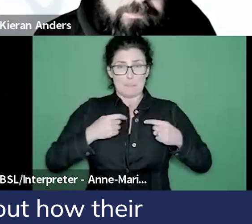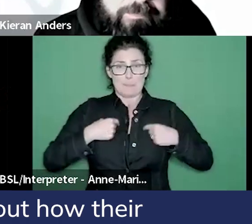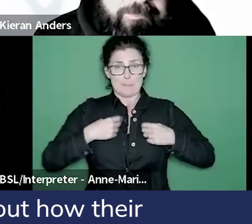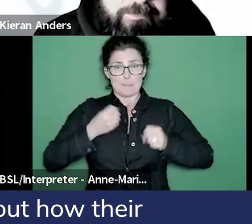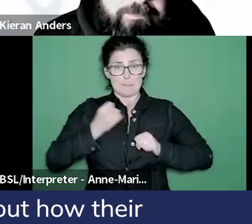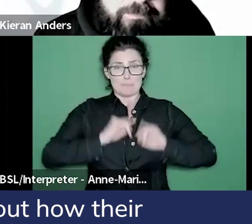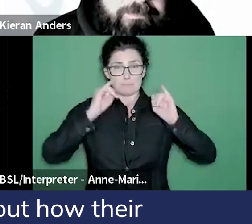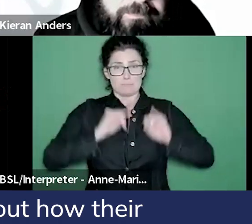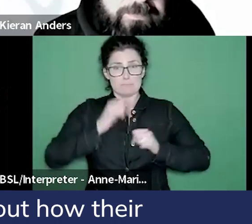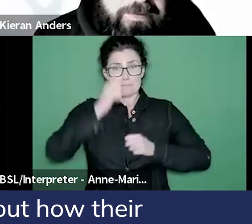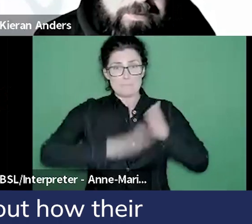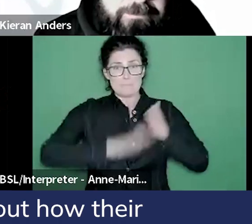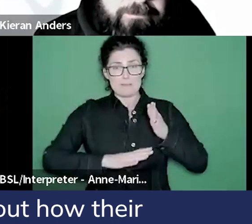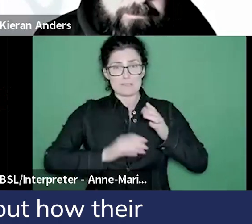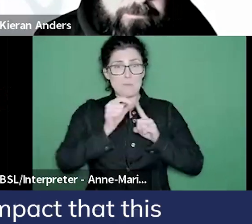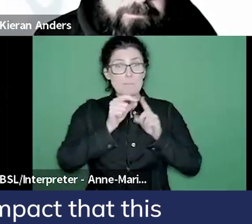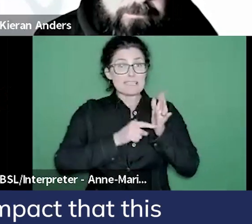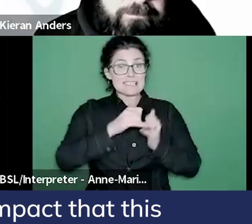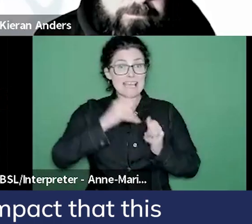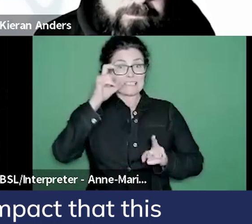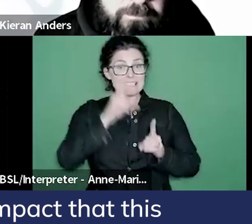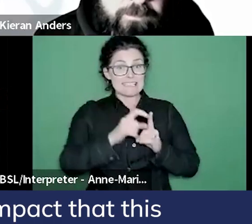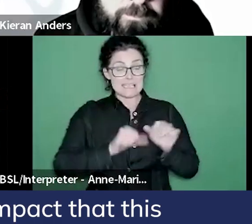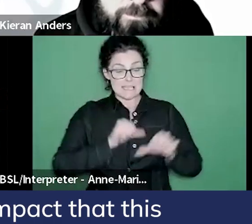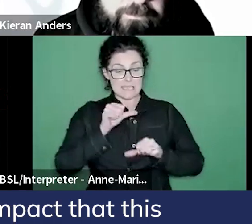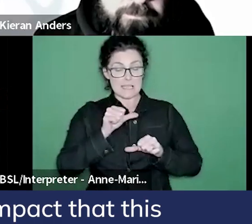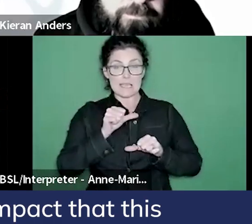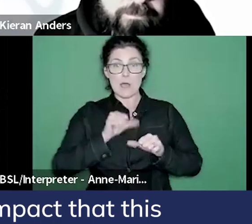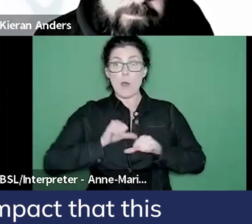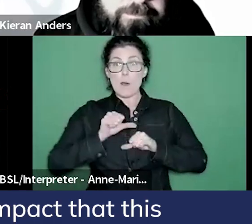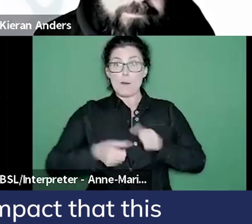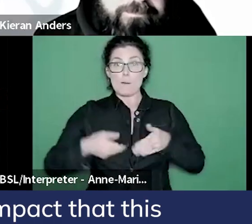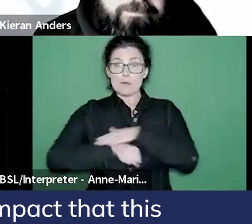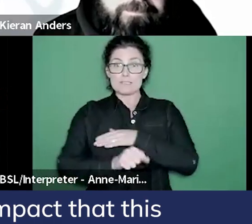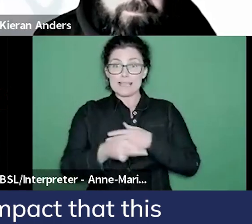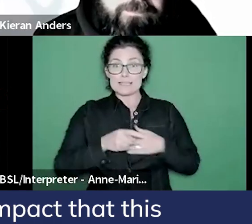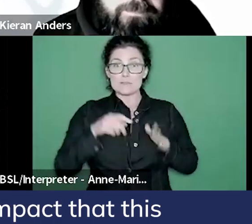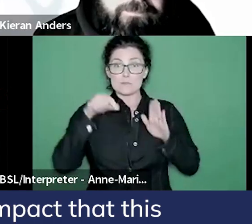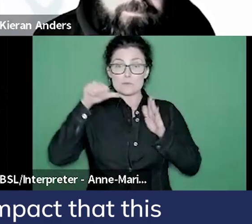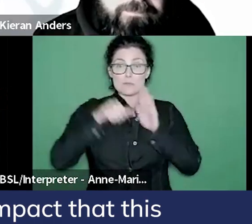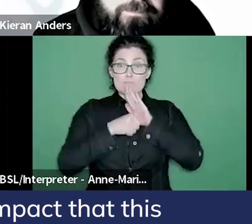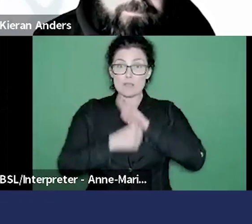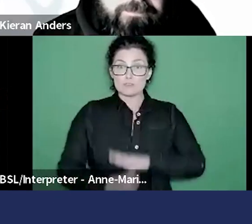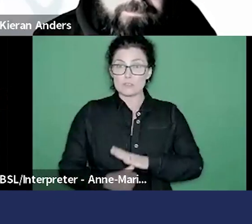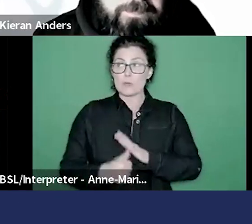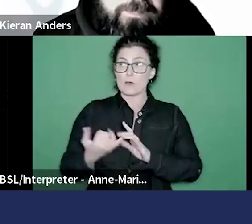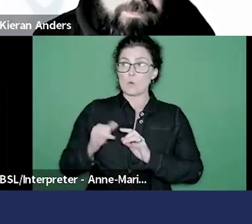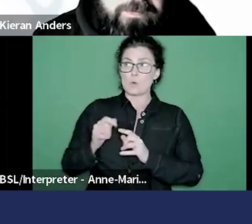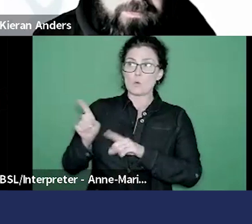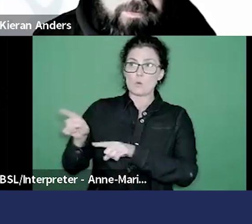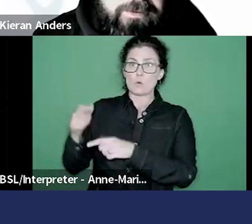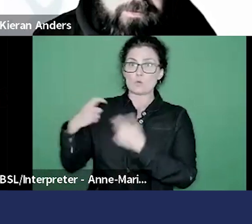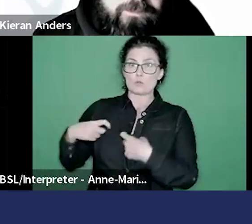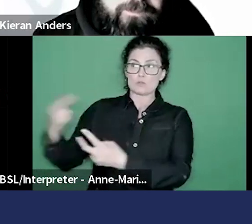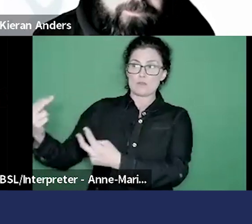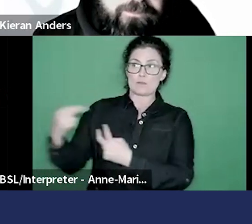their experiences of PTSD, developing postnatal depression, this impact that this might have already on them, on how they're going to be